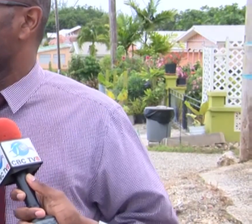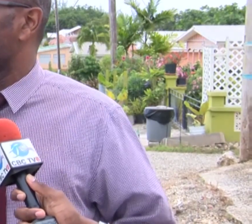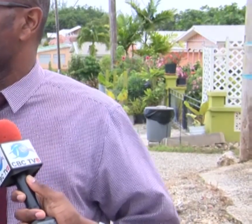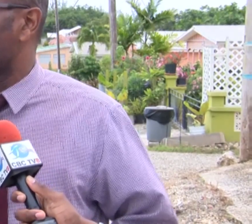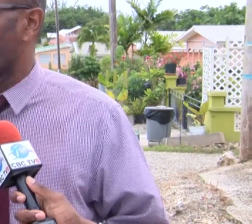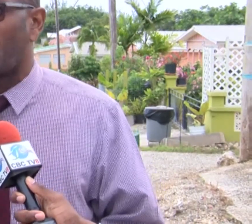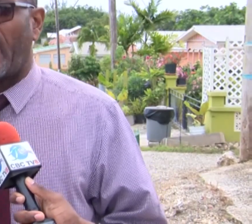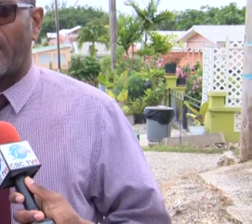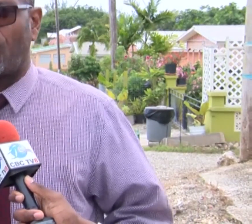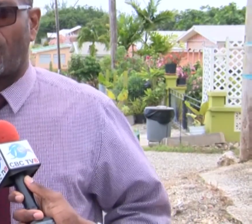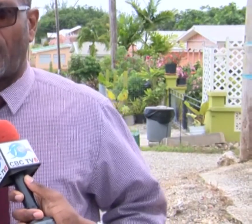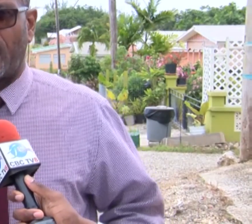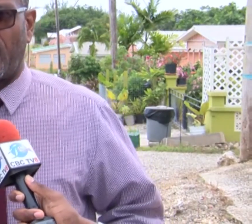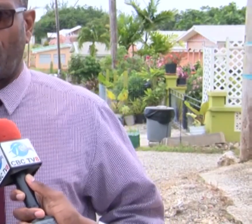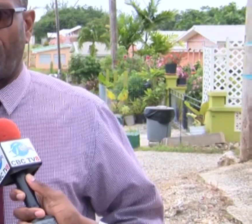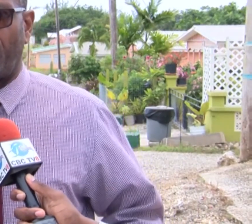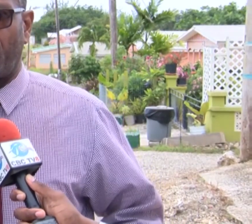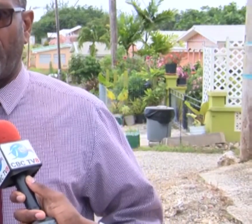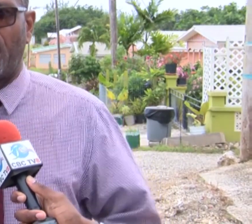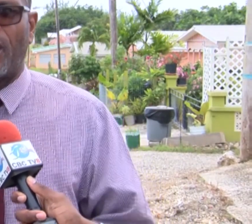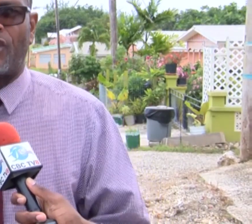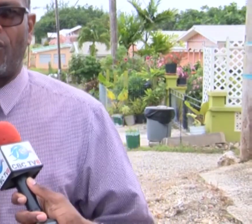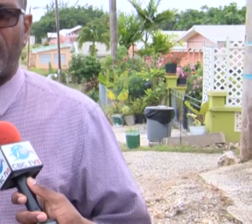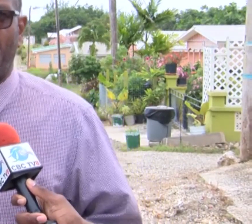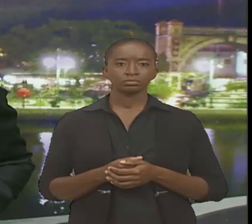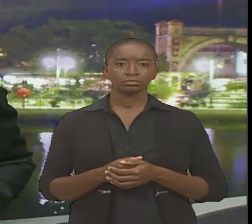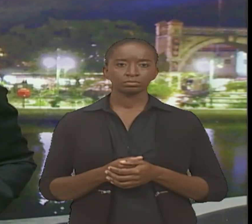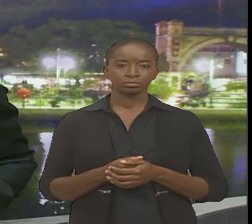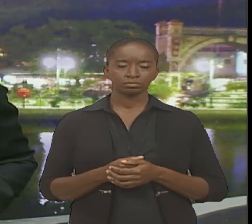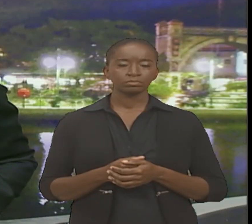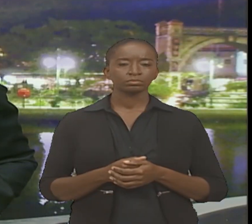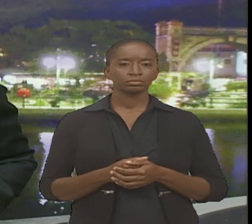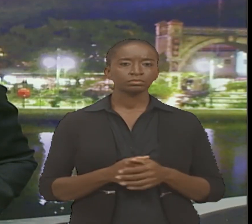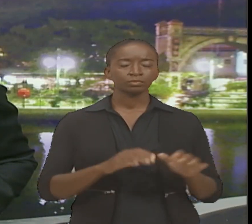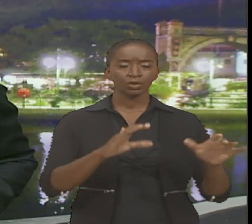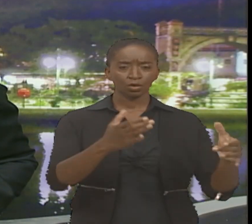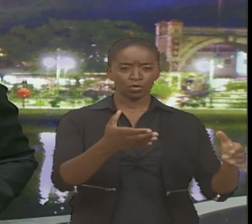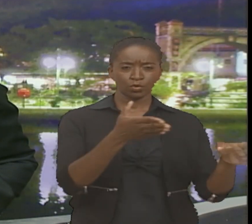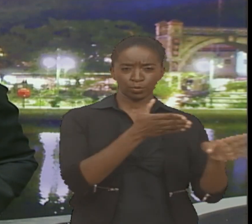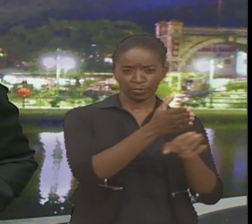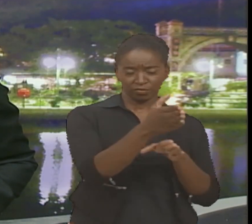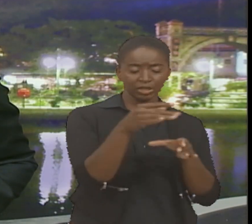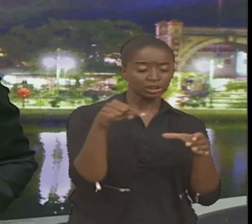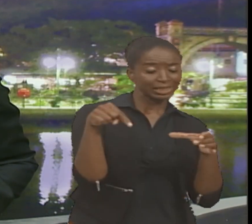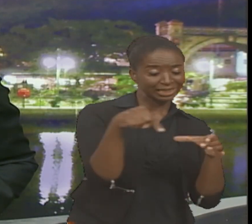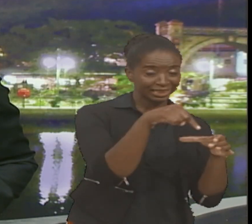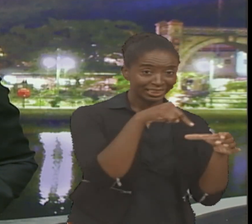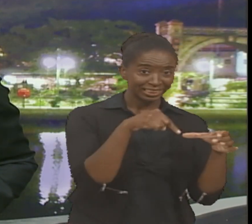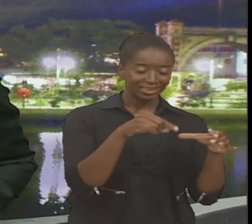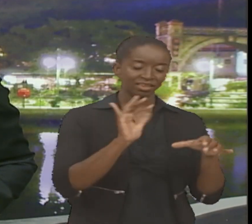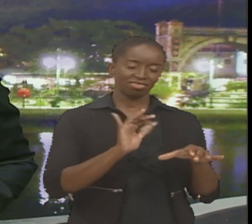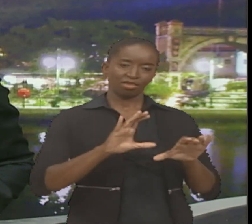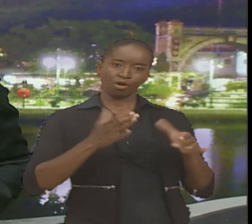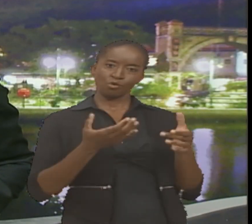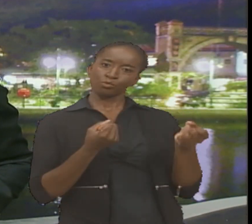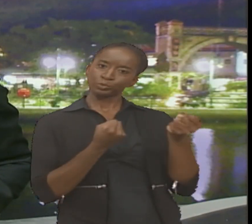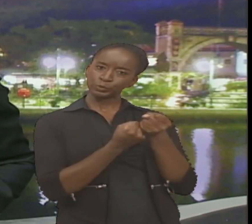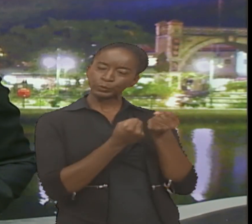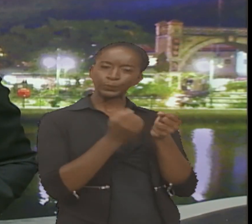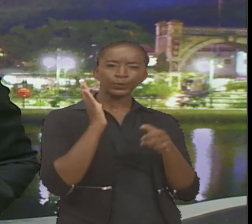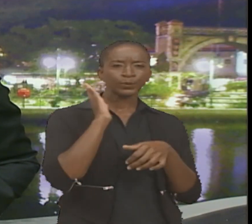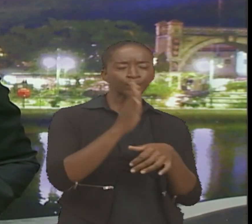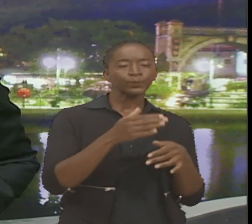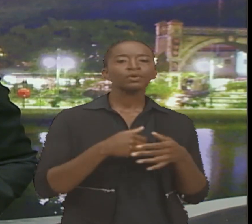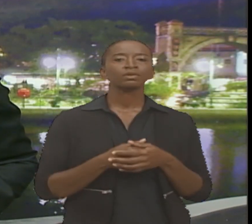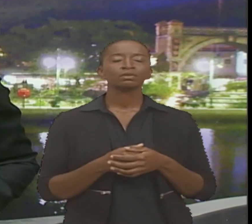relatively comfortable as they traverse. Members of at least one professional body can count on that group's